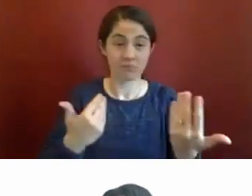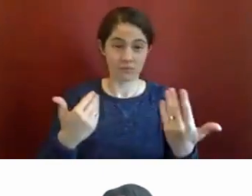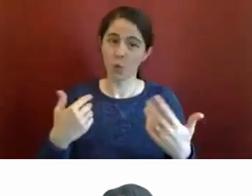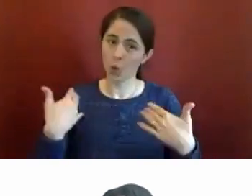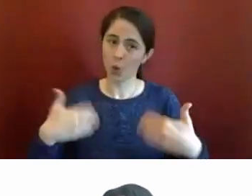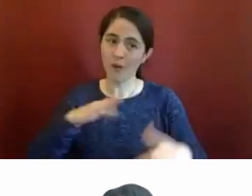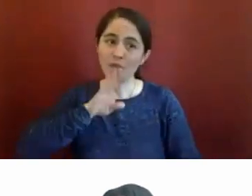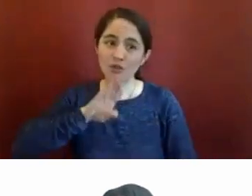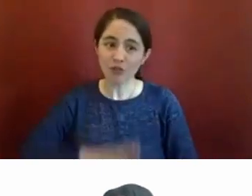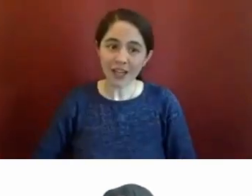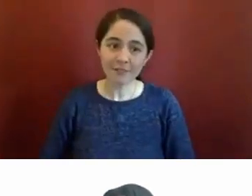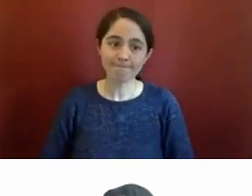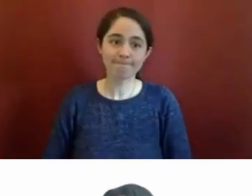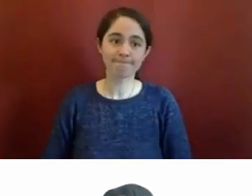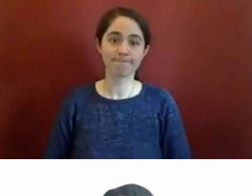Thank you, Anna.